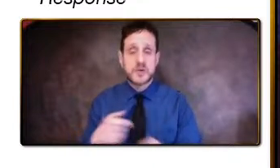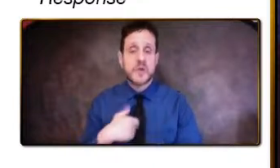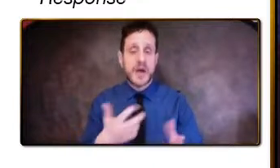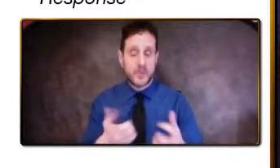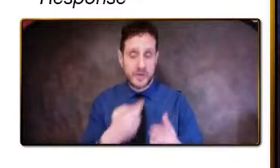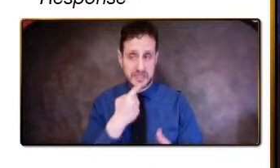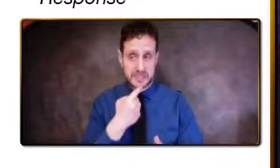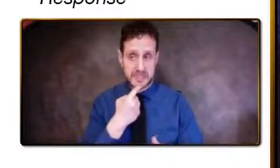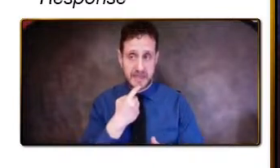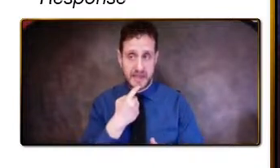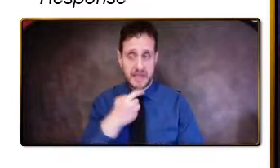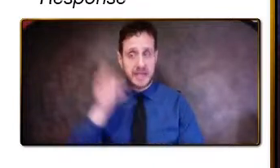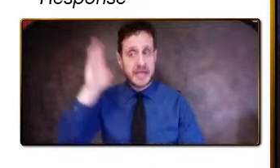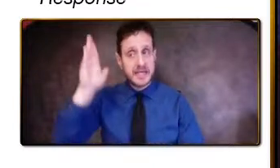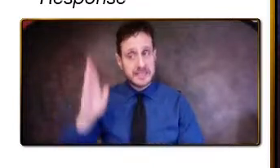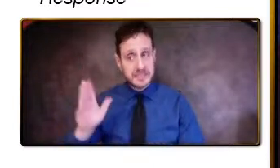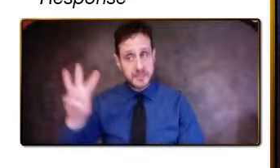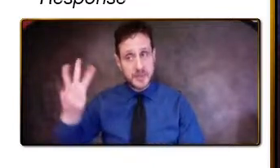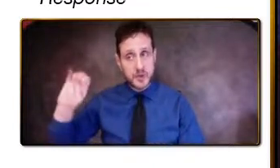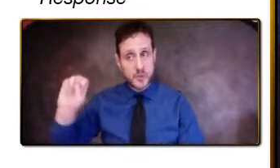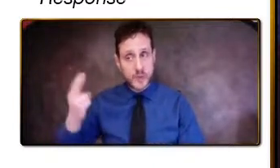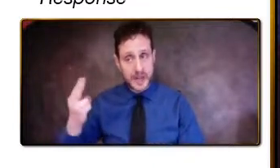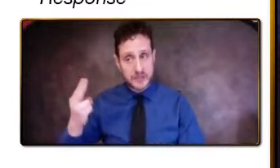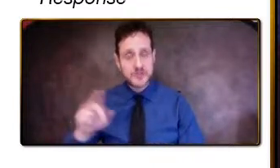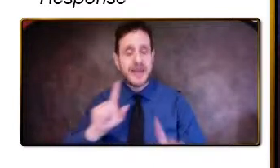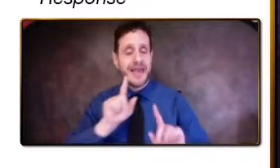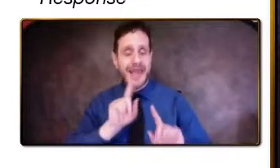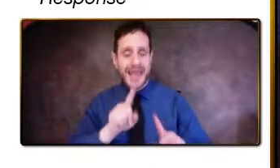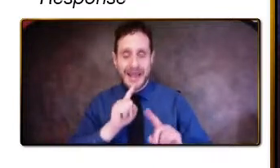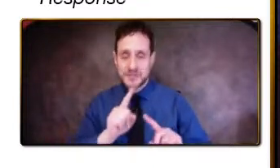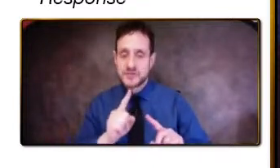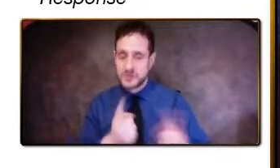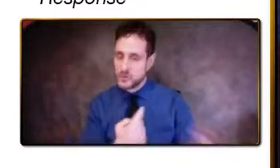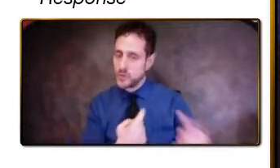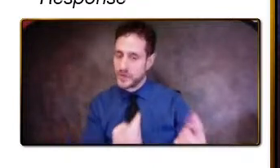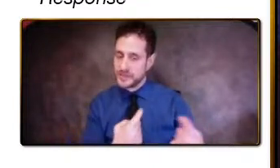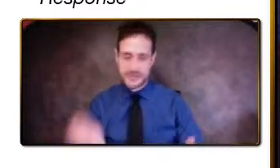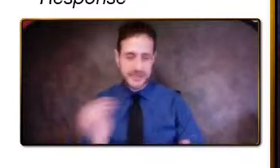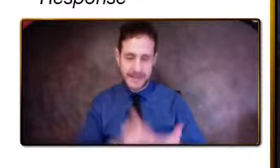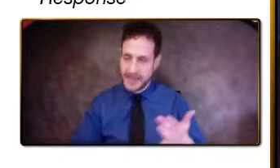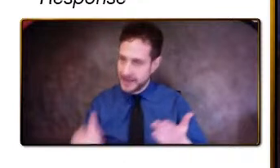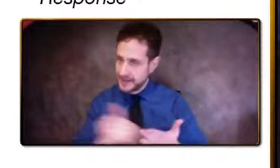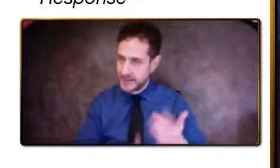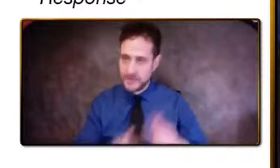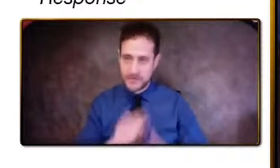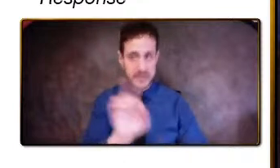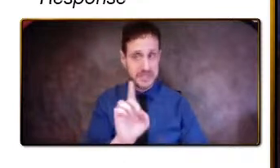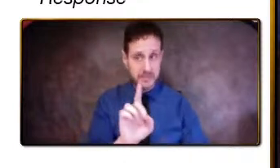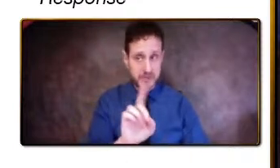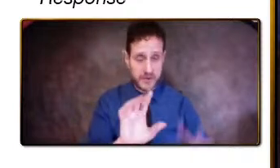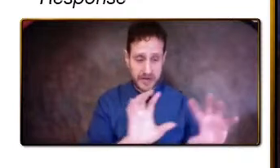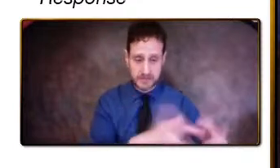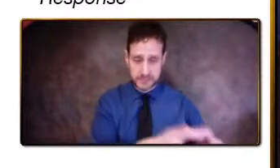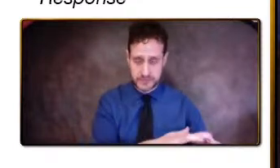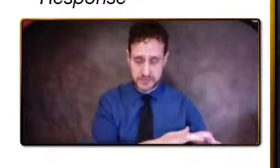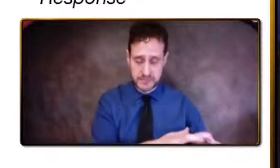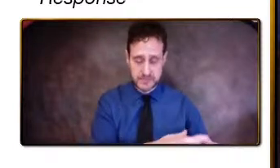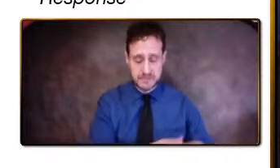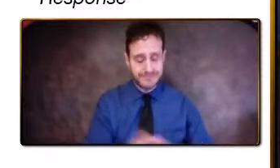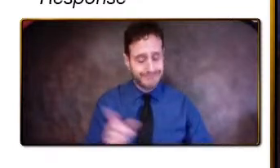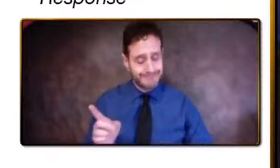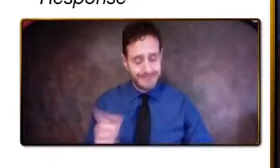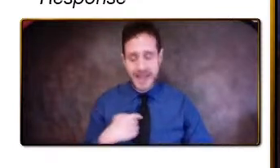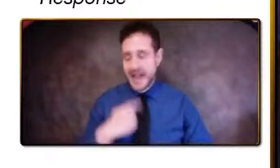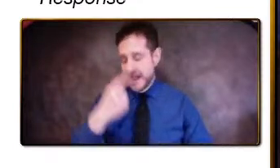that Speaker Welch answered questions repeatedly from the caucus, and I